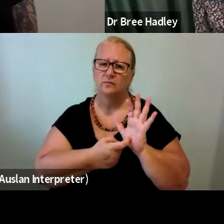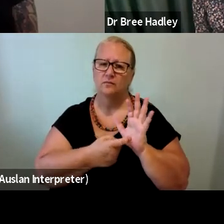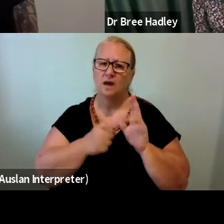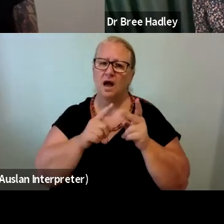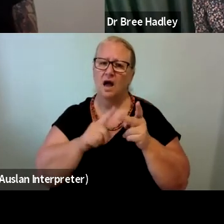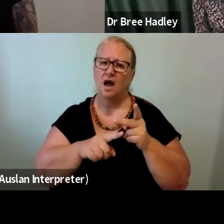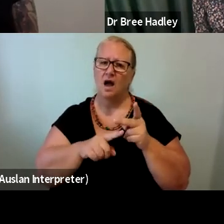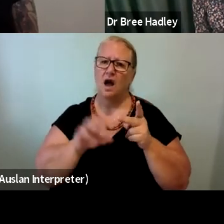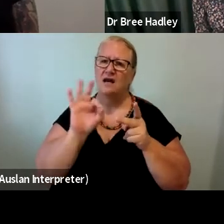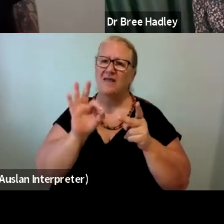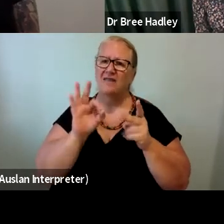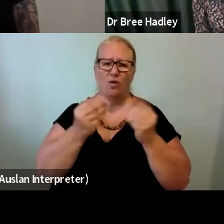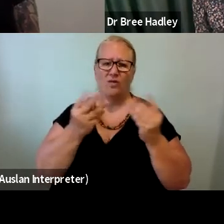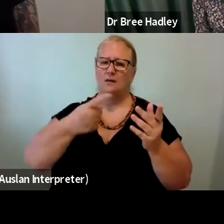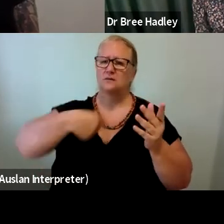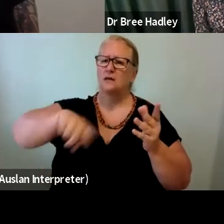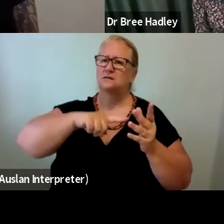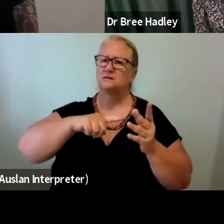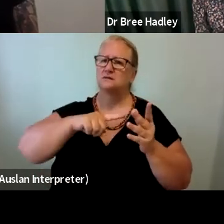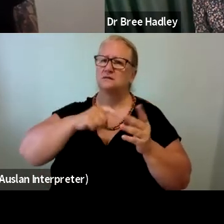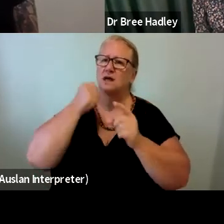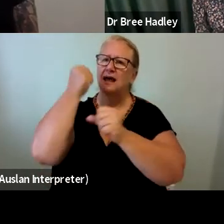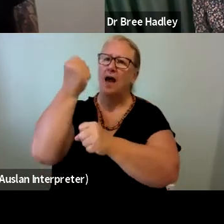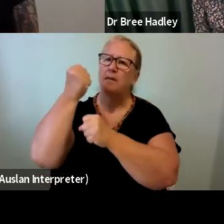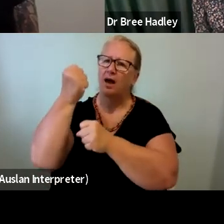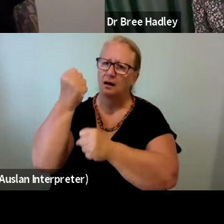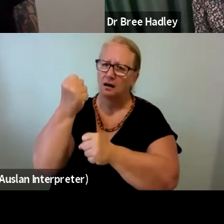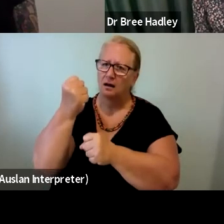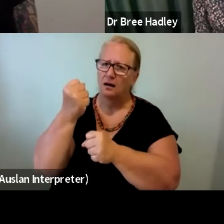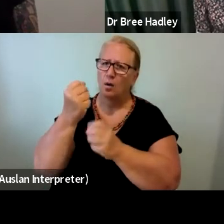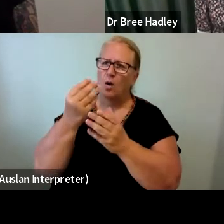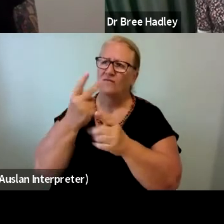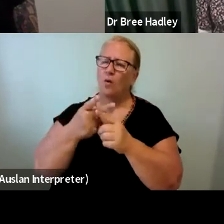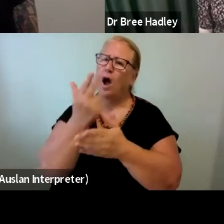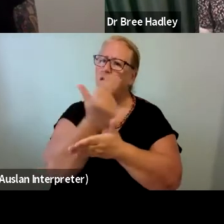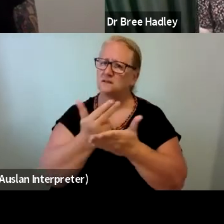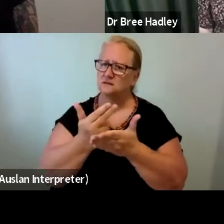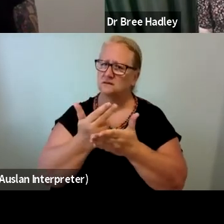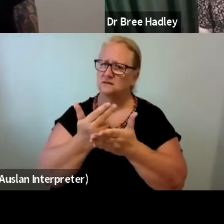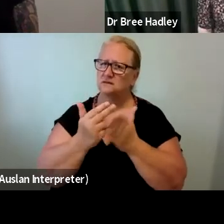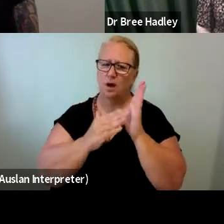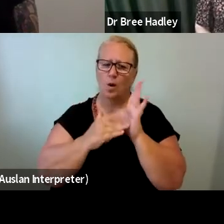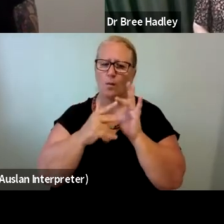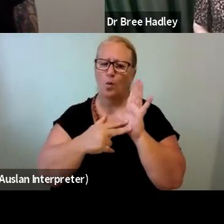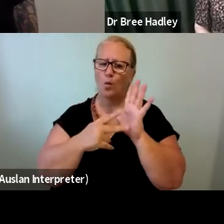nothing without us, nothing about us without us movement here in the